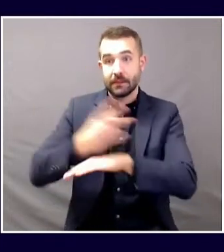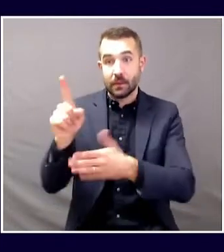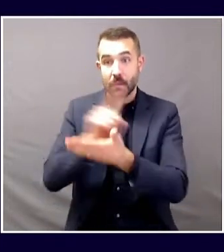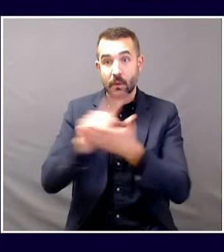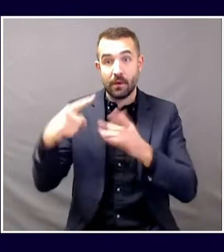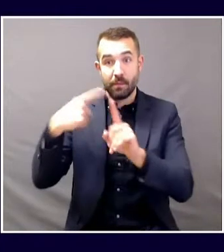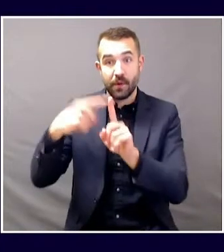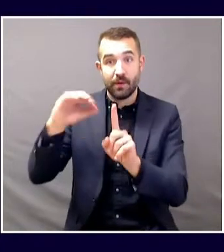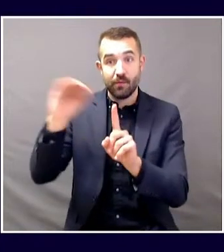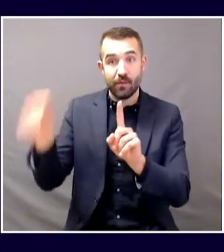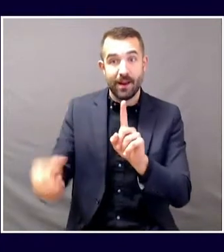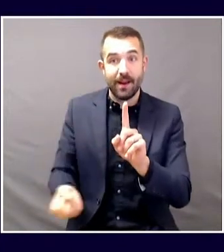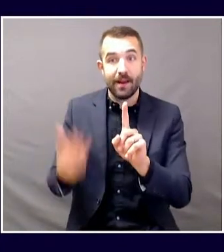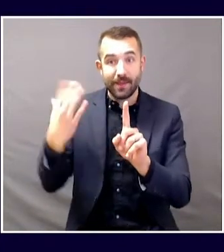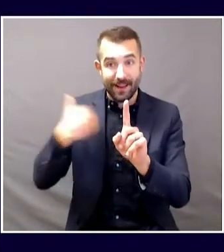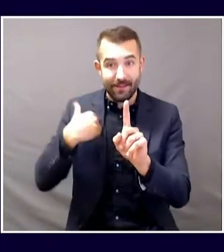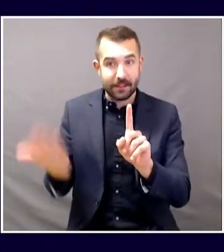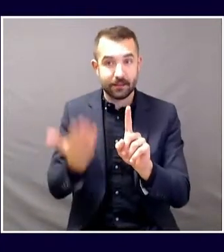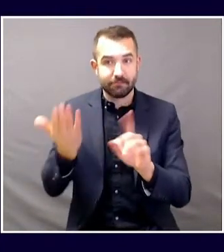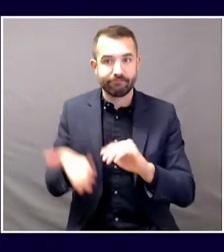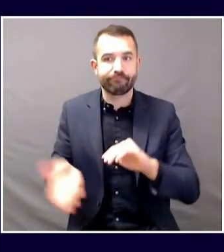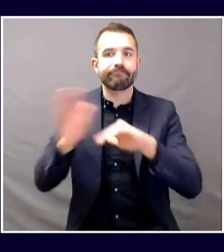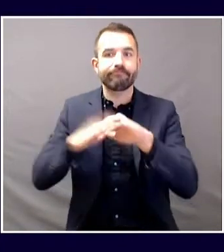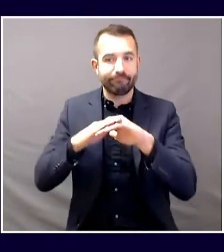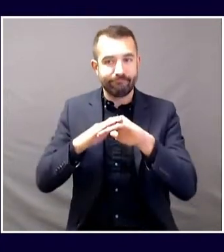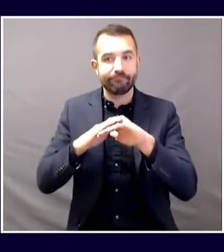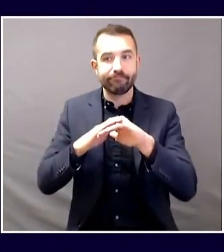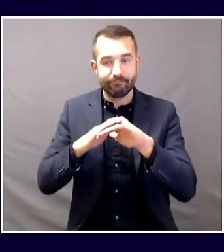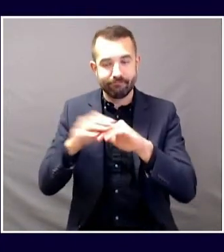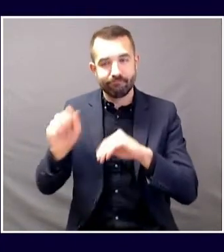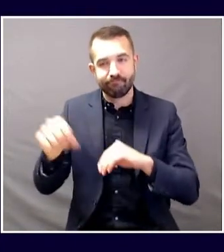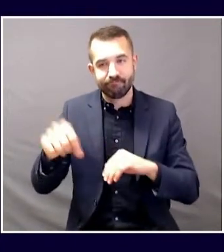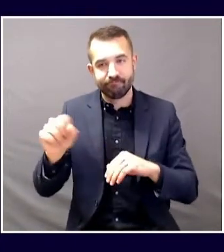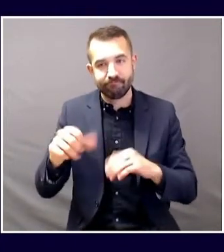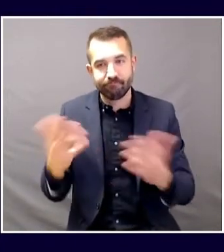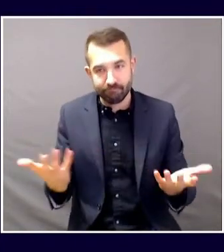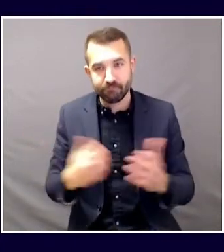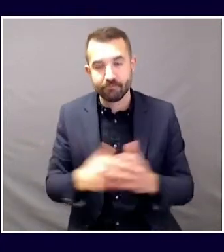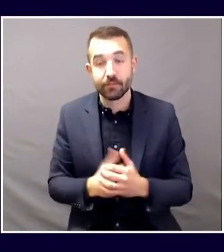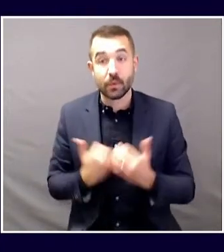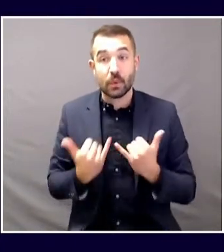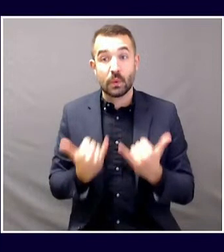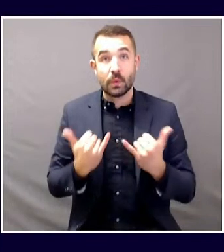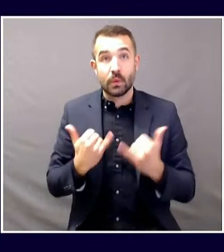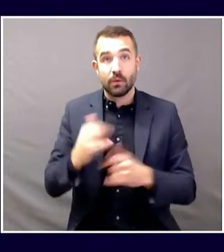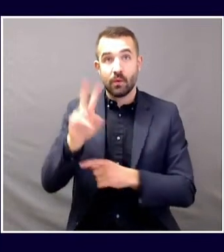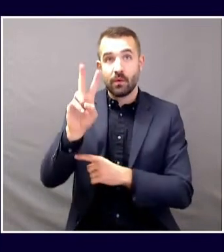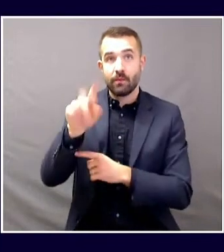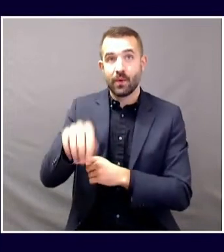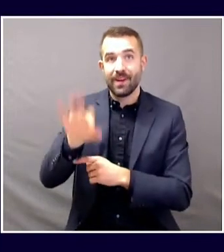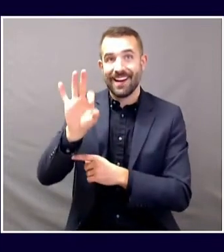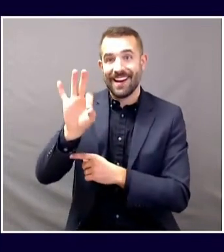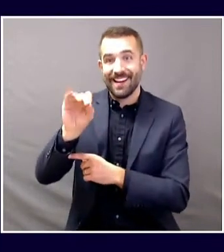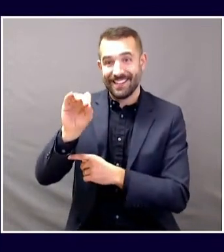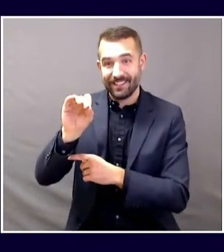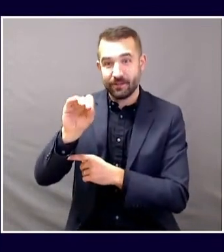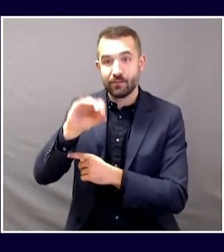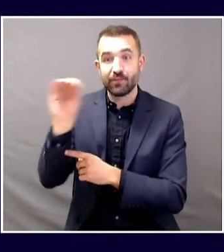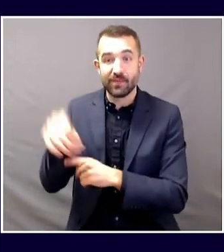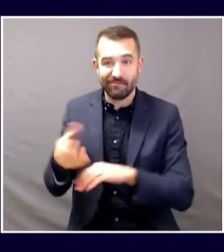rate in Maine has jumped upward again. It now stands at 2.90%, up